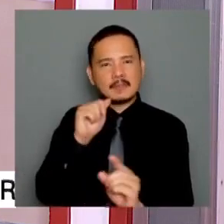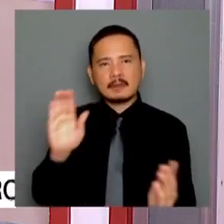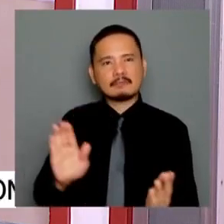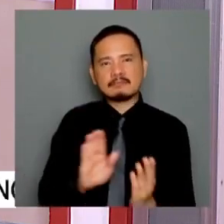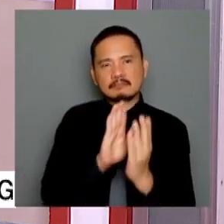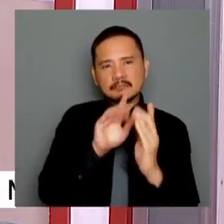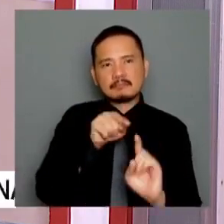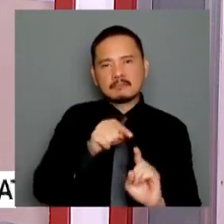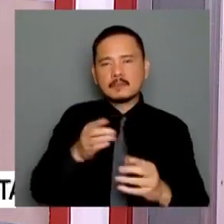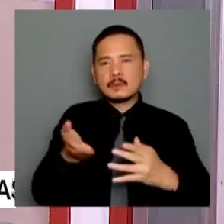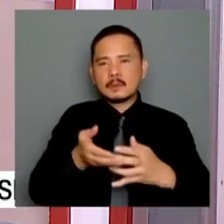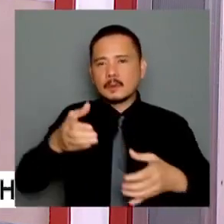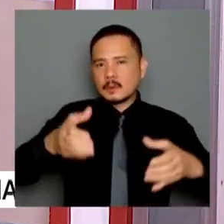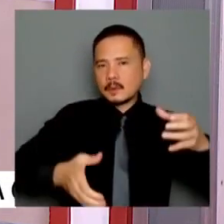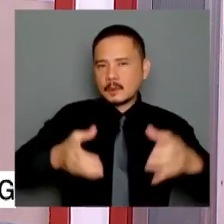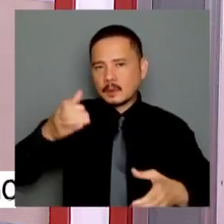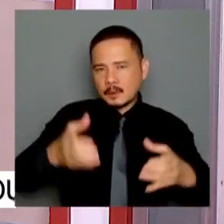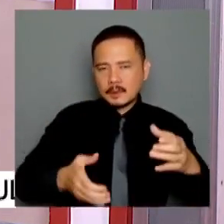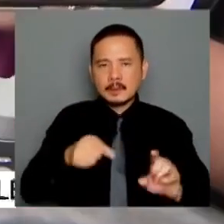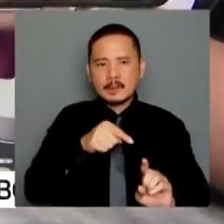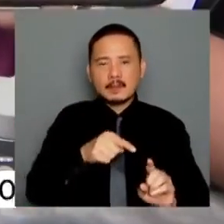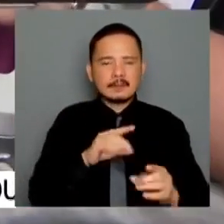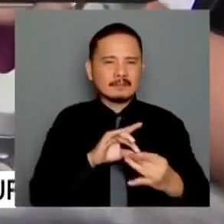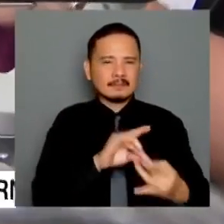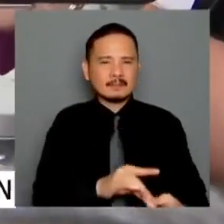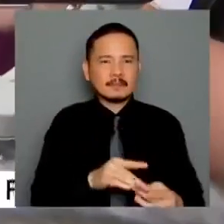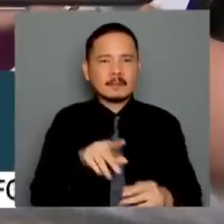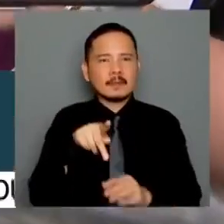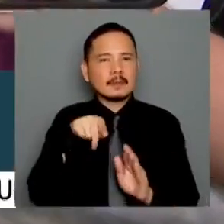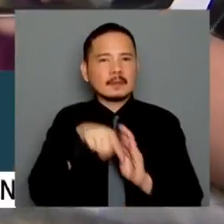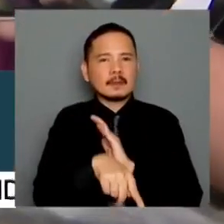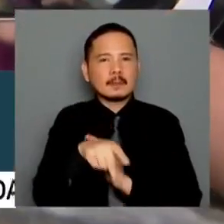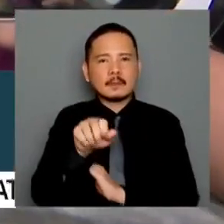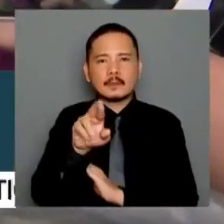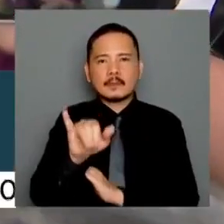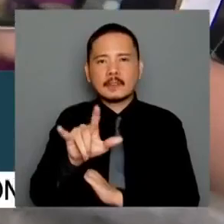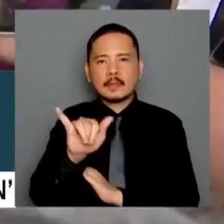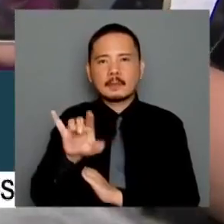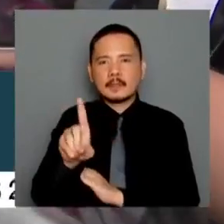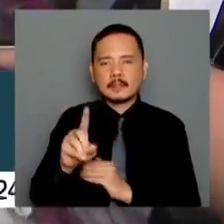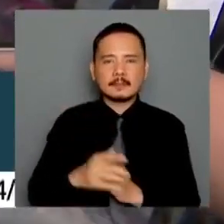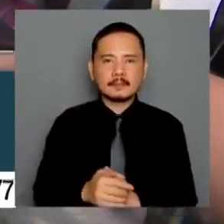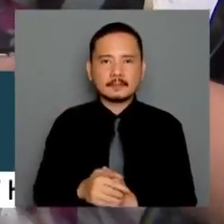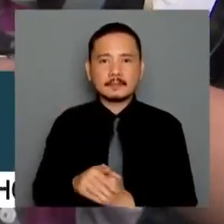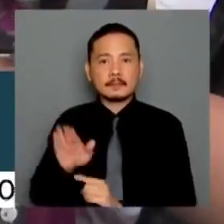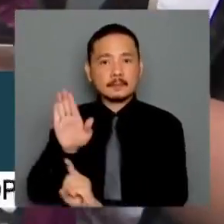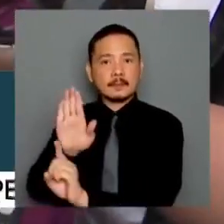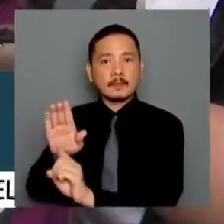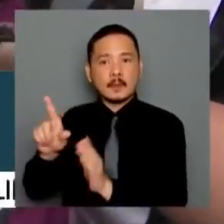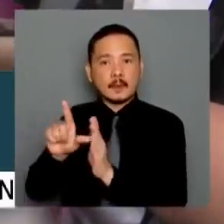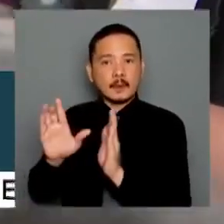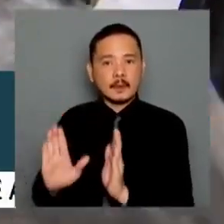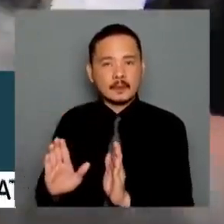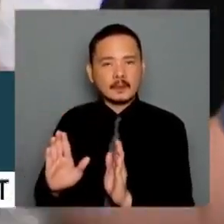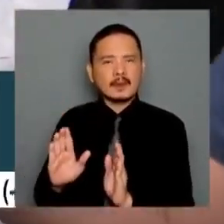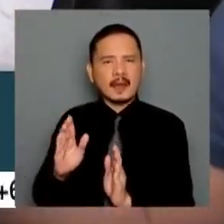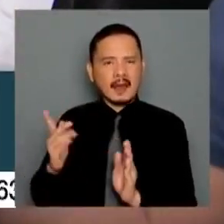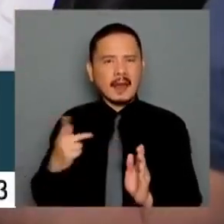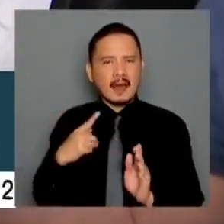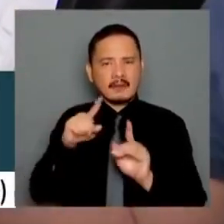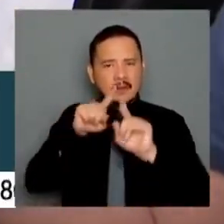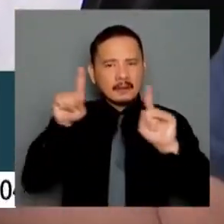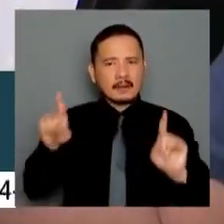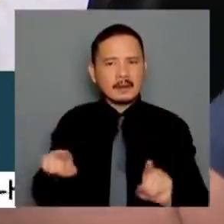on the killing of journalist Percy Lapid. Bantag's lawyer, attorney Rocky Balisong, says the subpoena they received carried the wrong